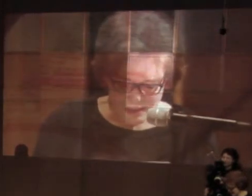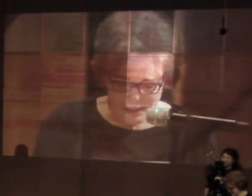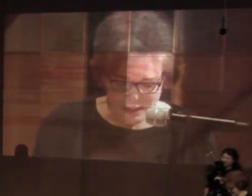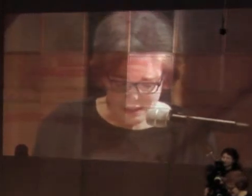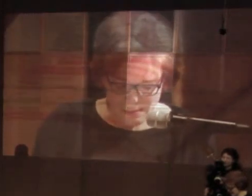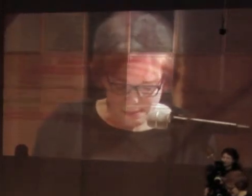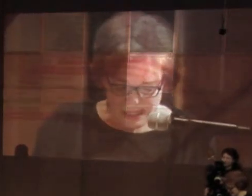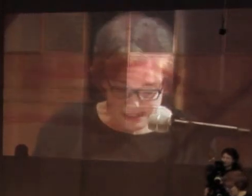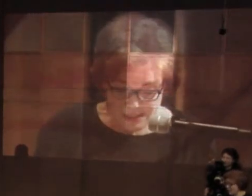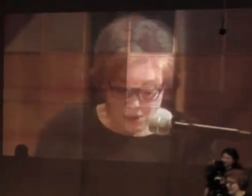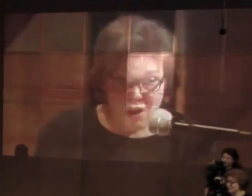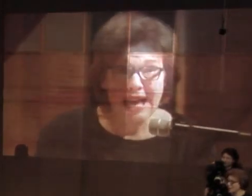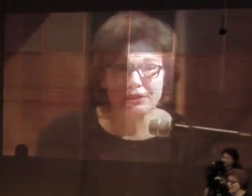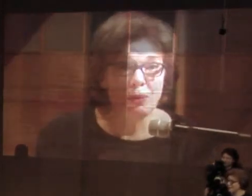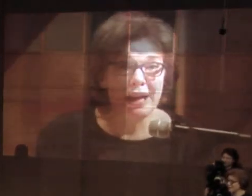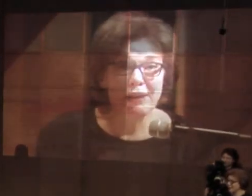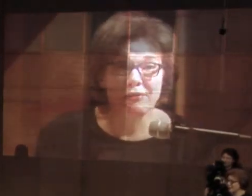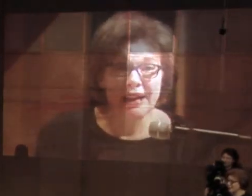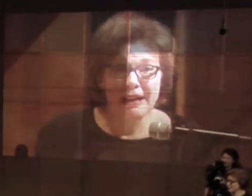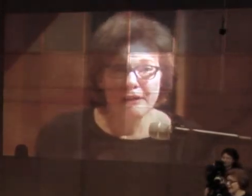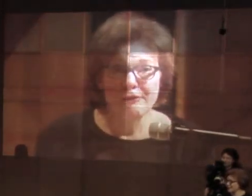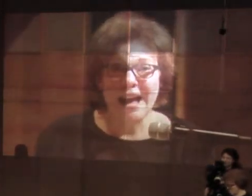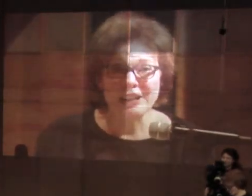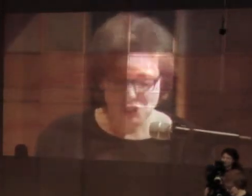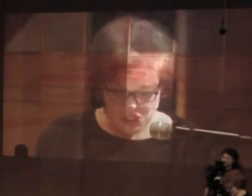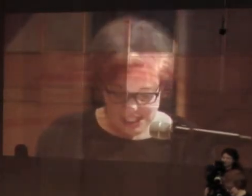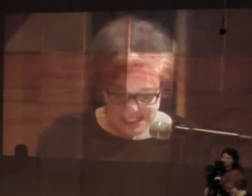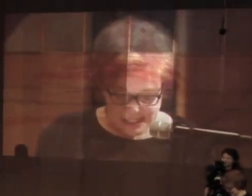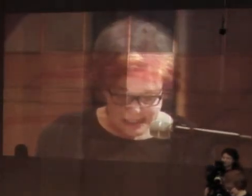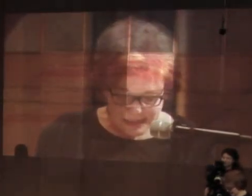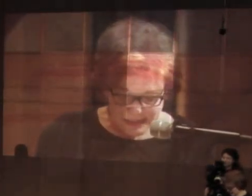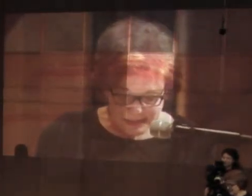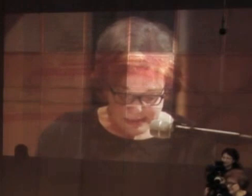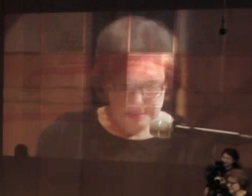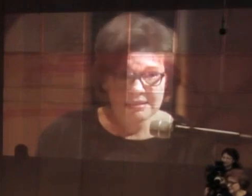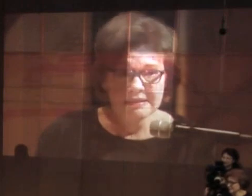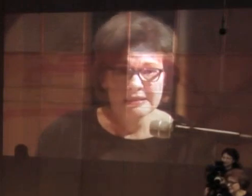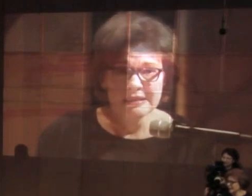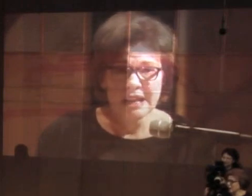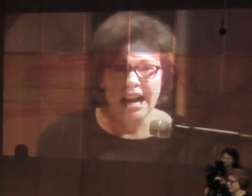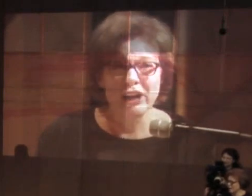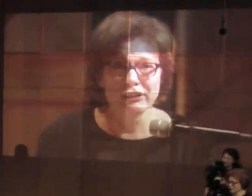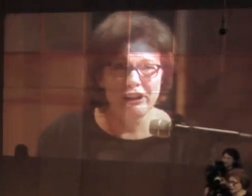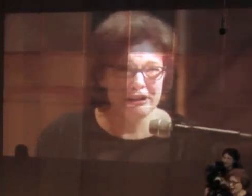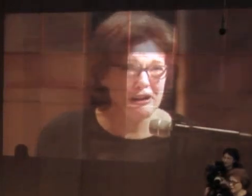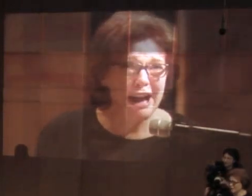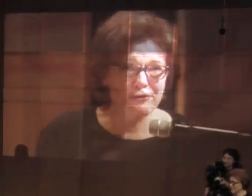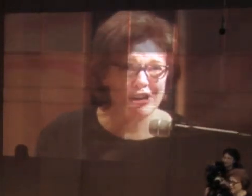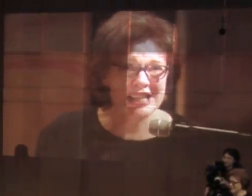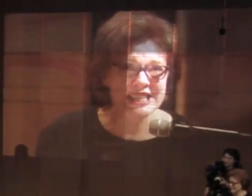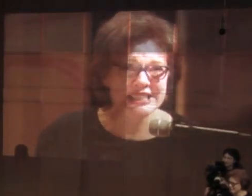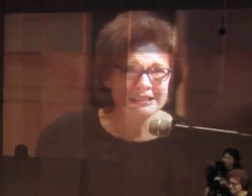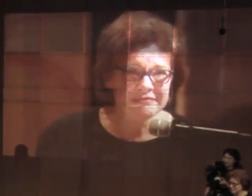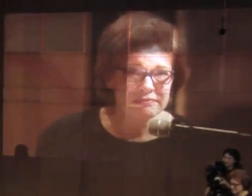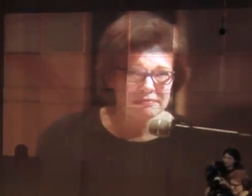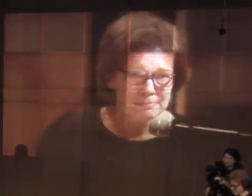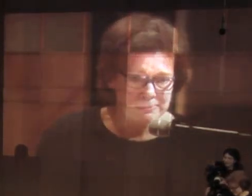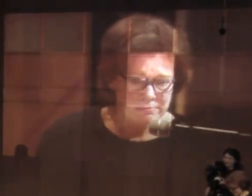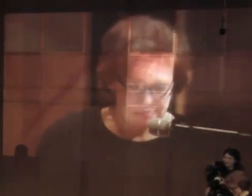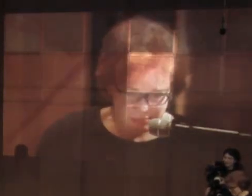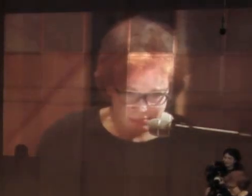anymore because it all has a way of Vanishing I no longer have